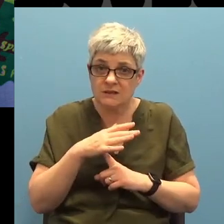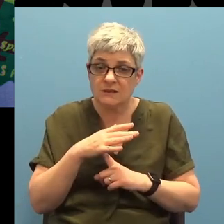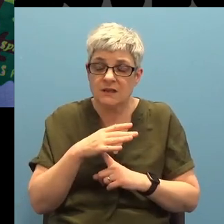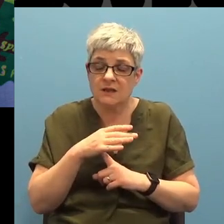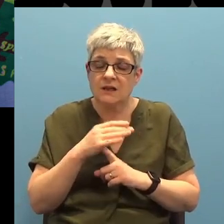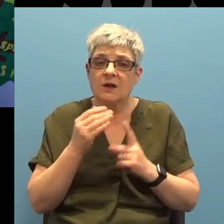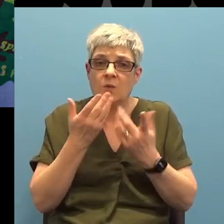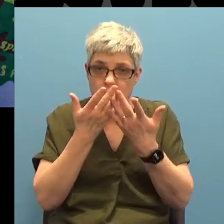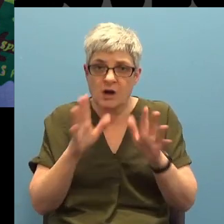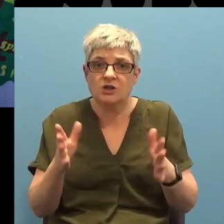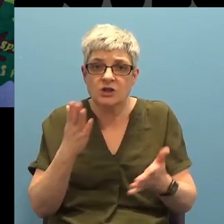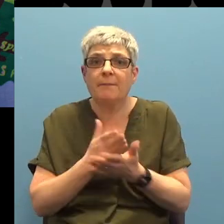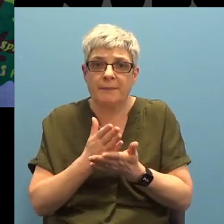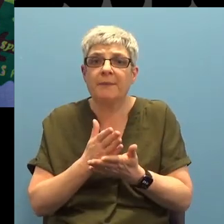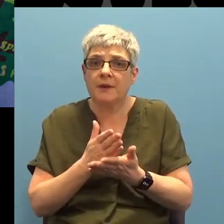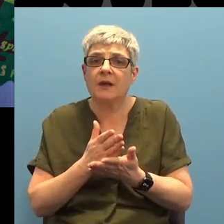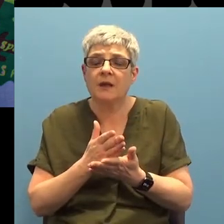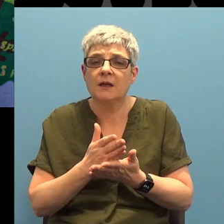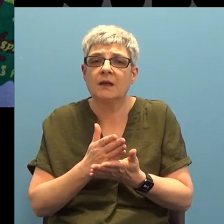worship together.